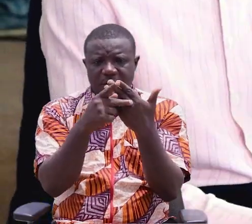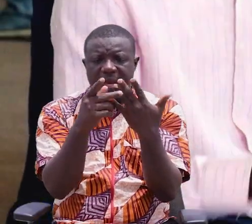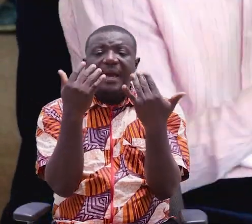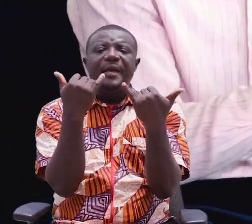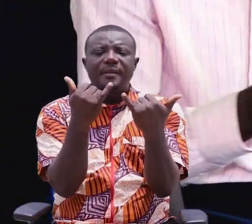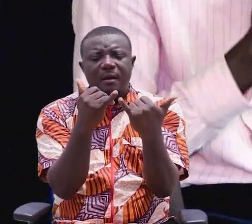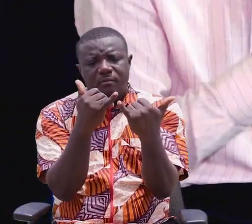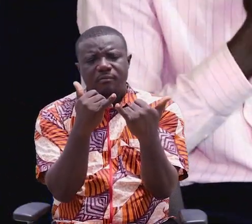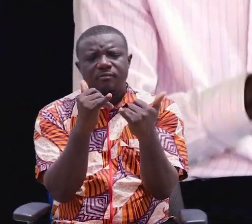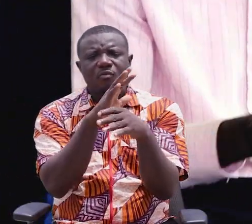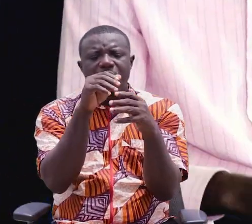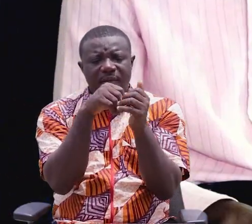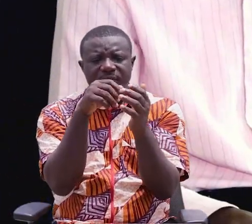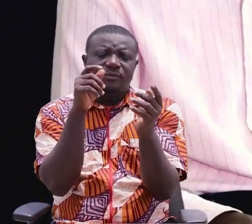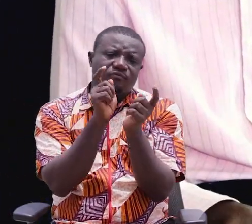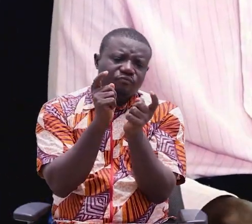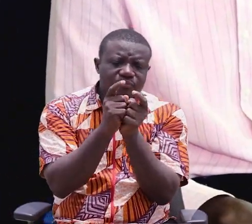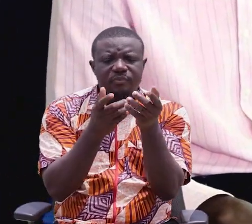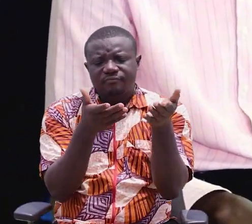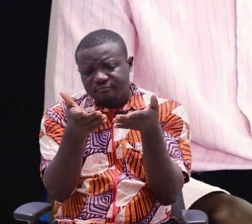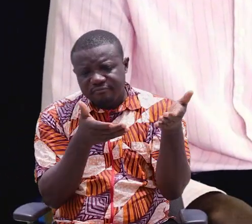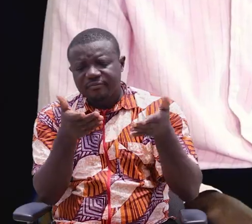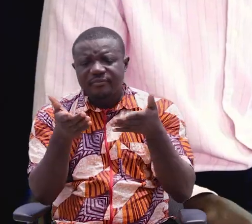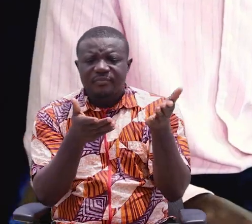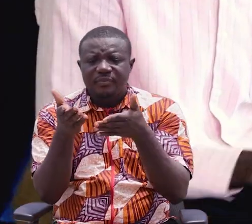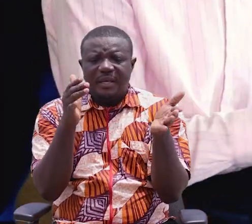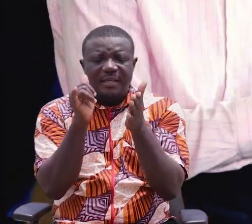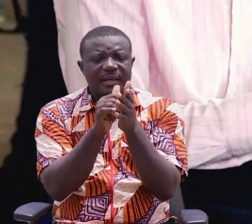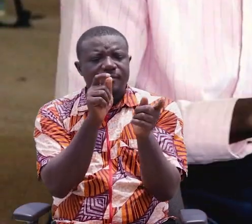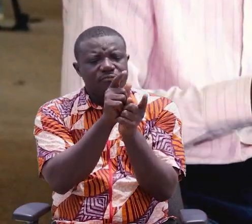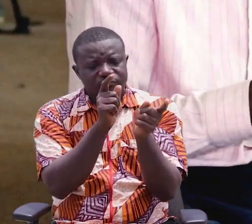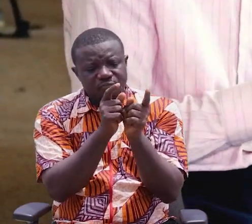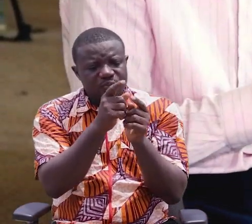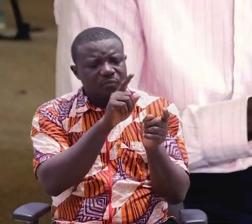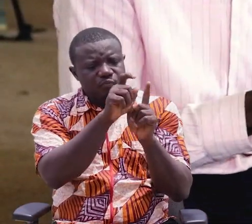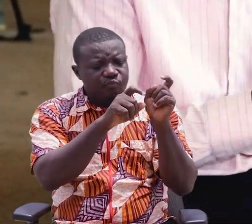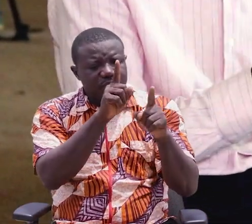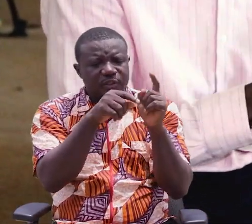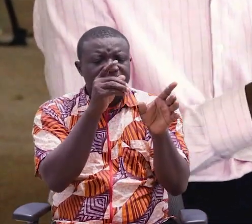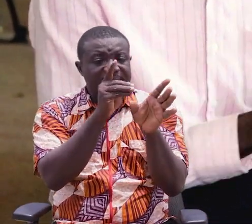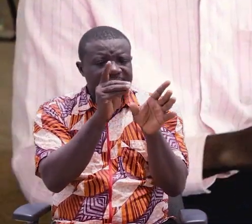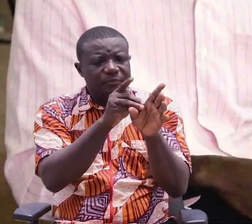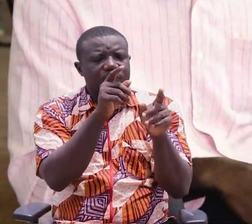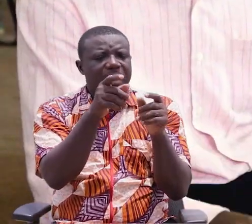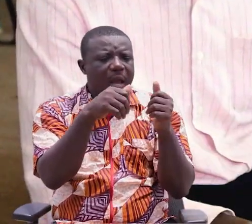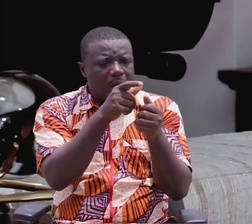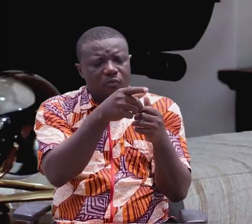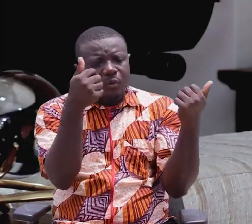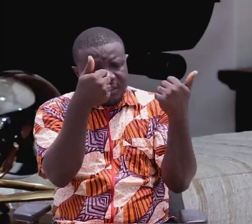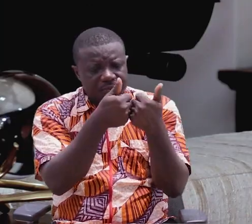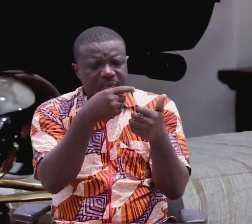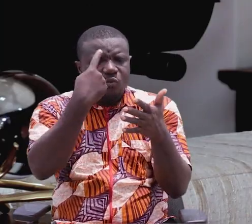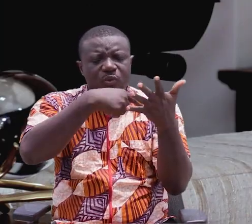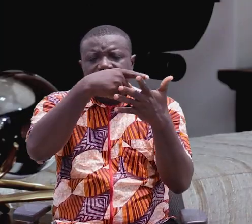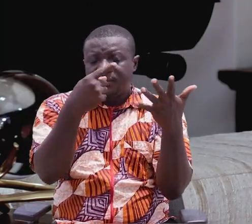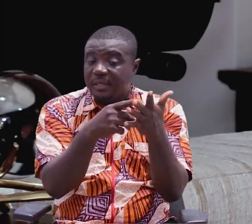wouldn't be in contact with. And they had to interact with them, they had to consult with them and all those things. And for